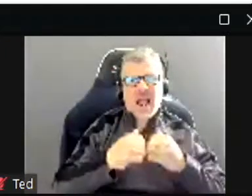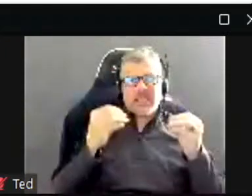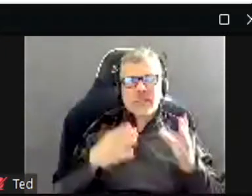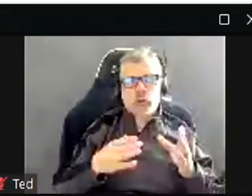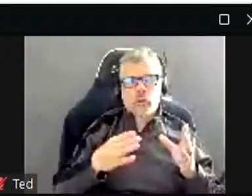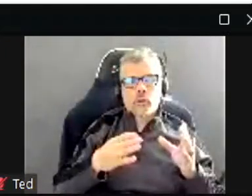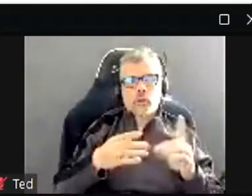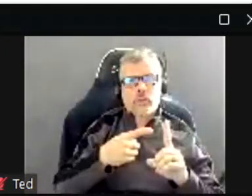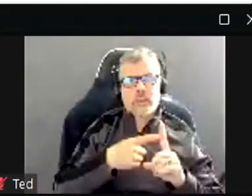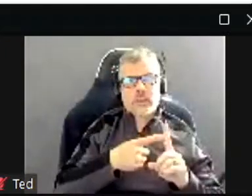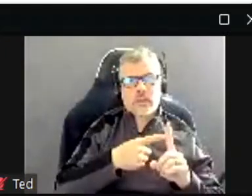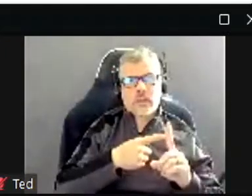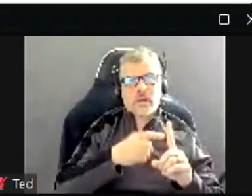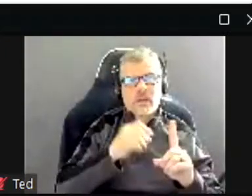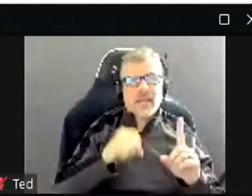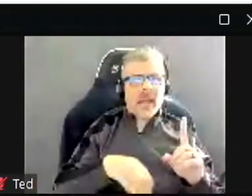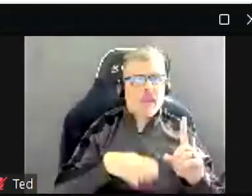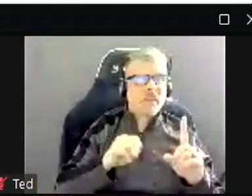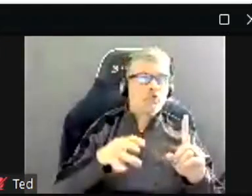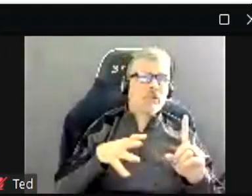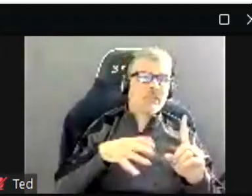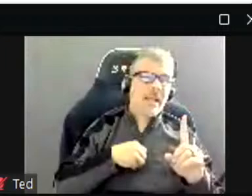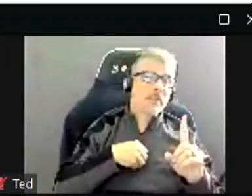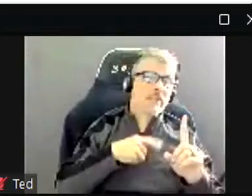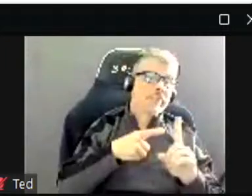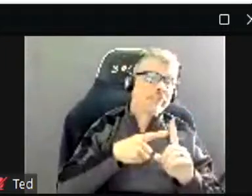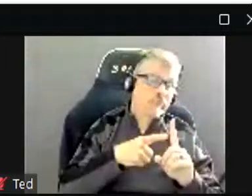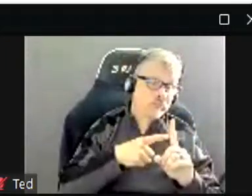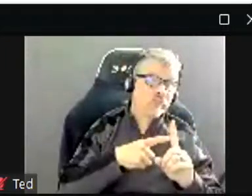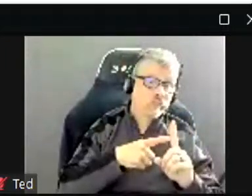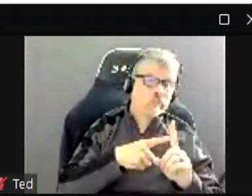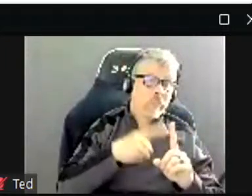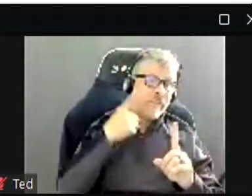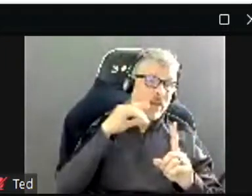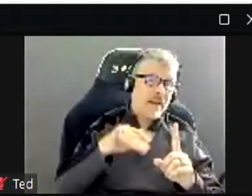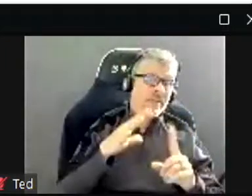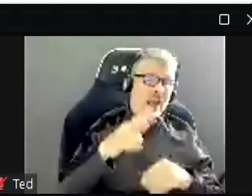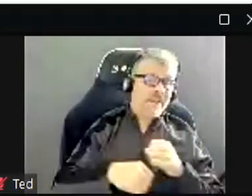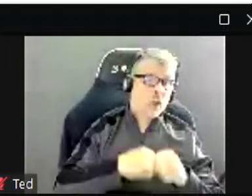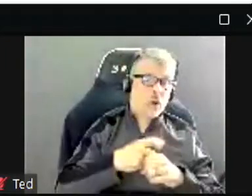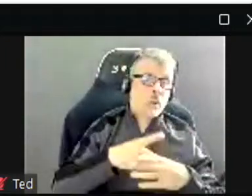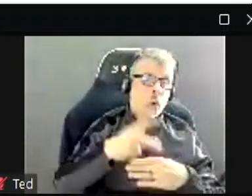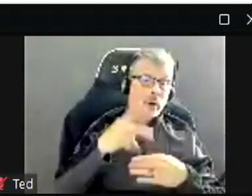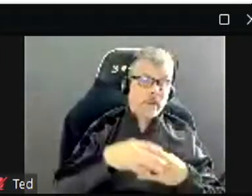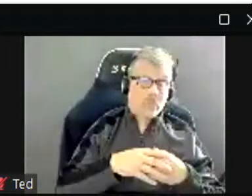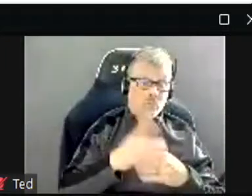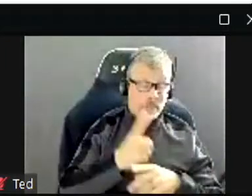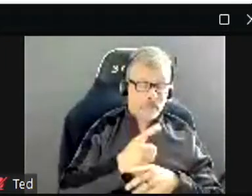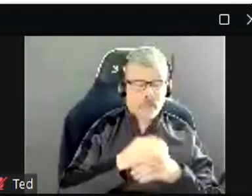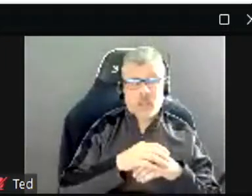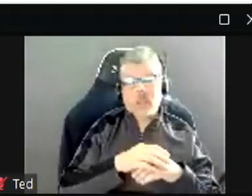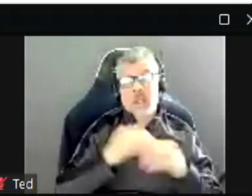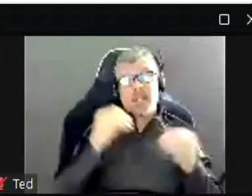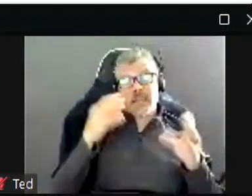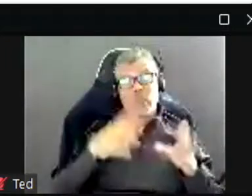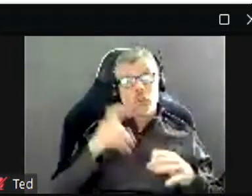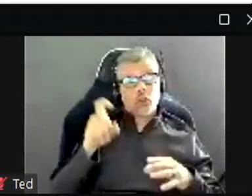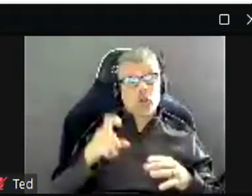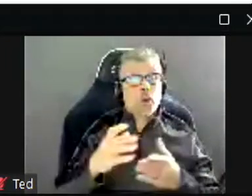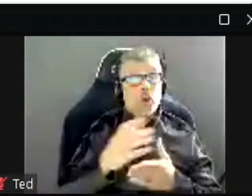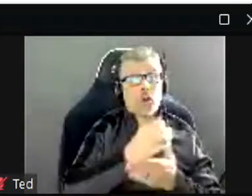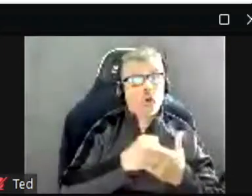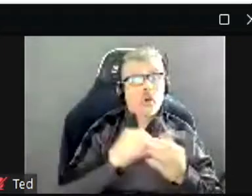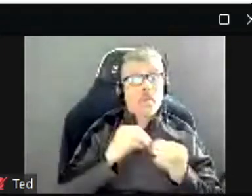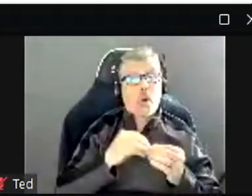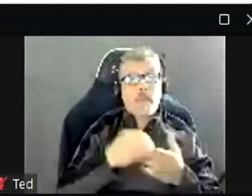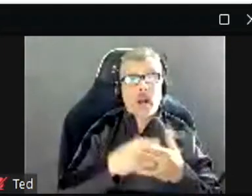be receptive to that 5-year program, because we talk about how teachers should be should earn more money. So we